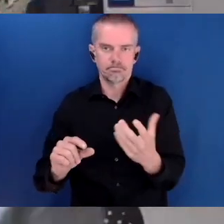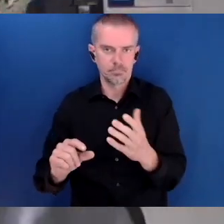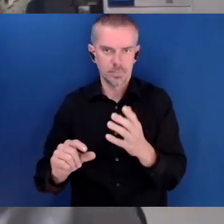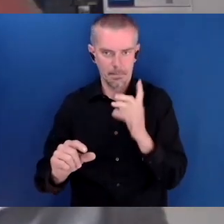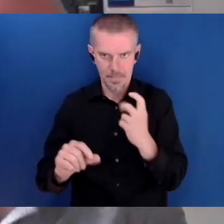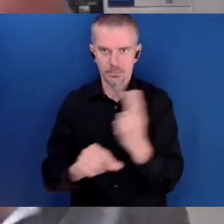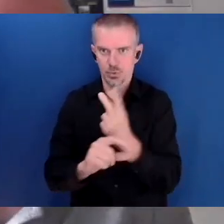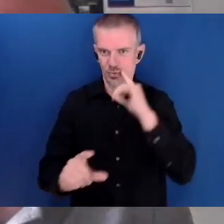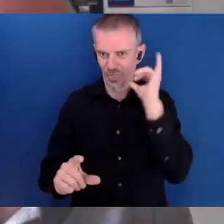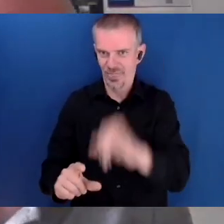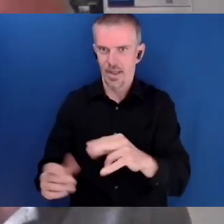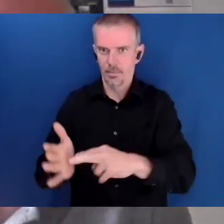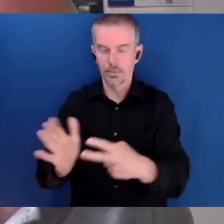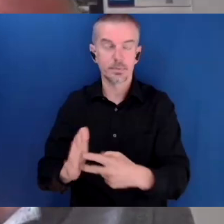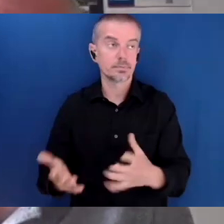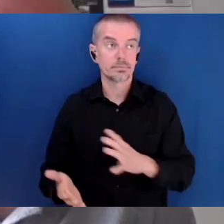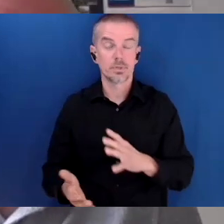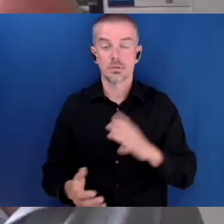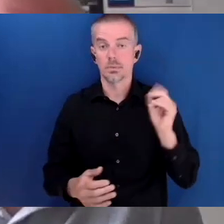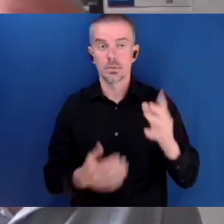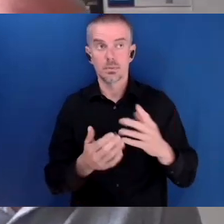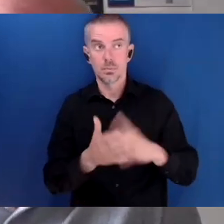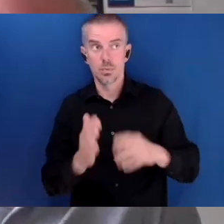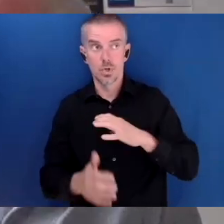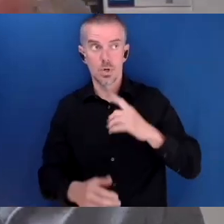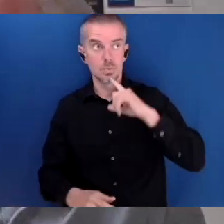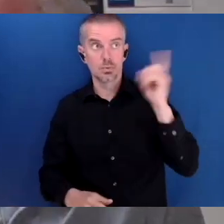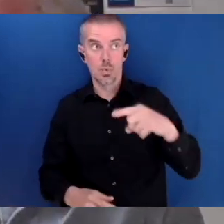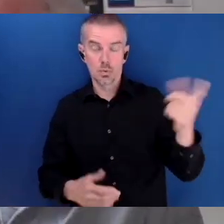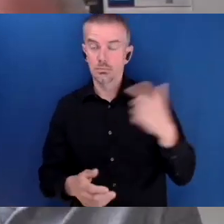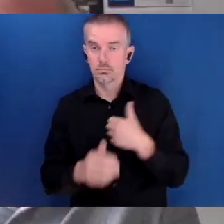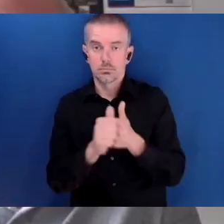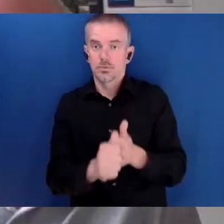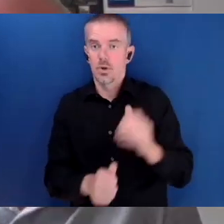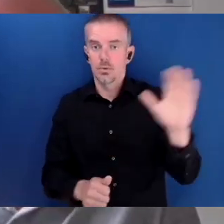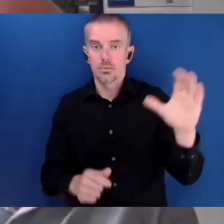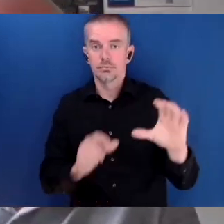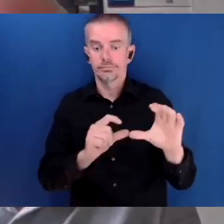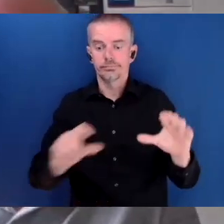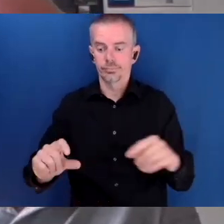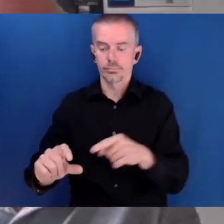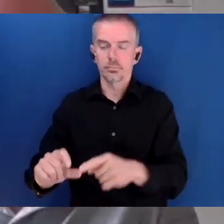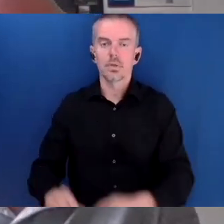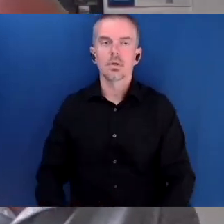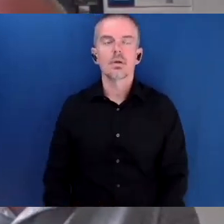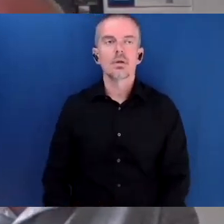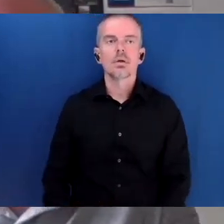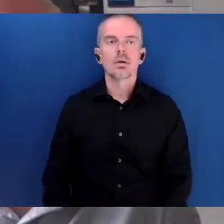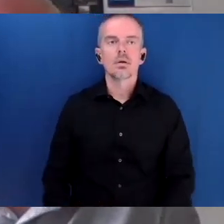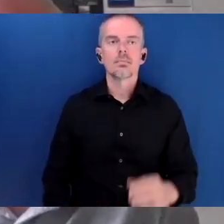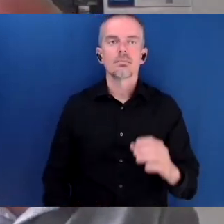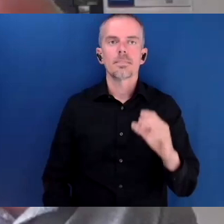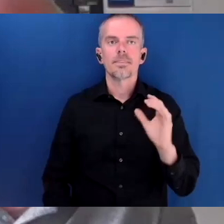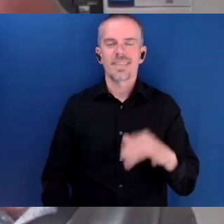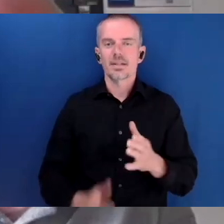just implement that program as Congress directs us to. So those have to go through the appropriation law process, so